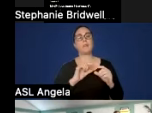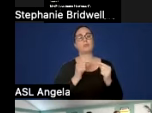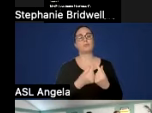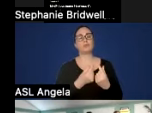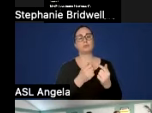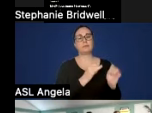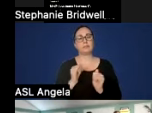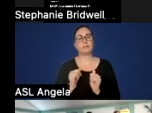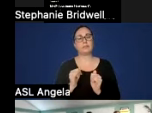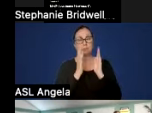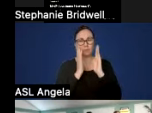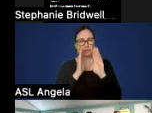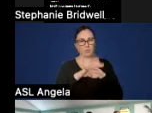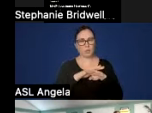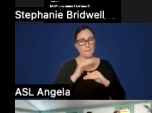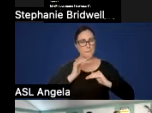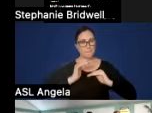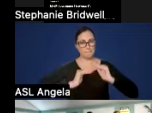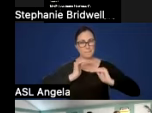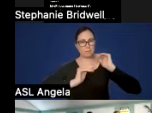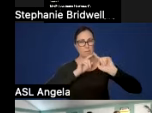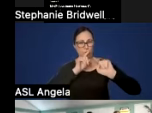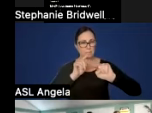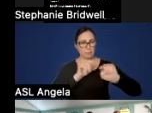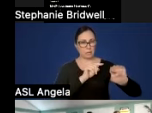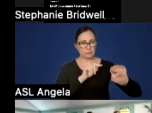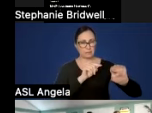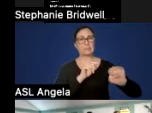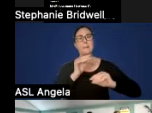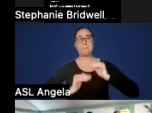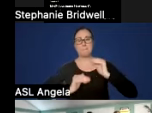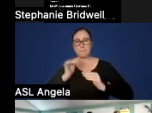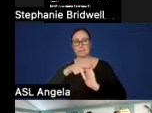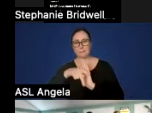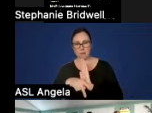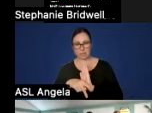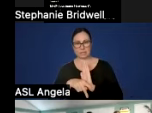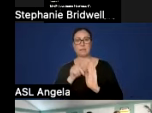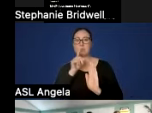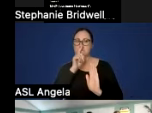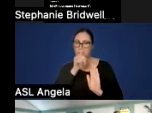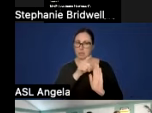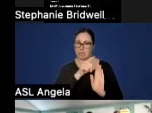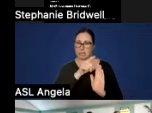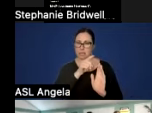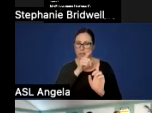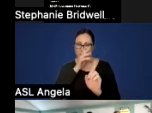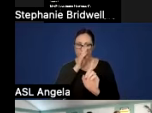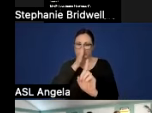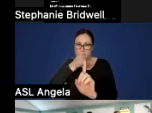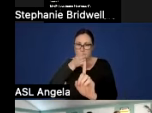focused on building responses, building policies that really do center around